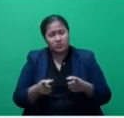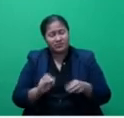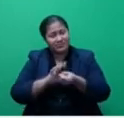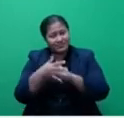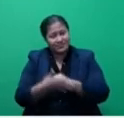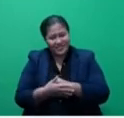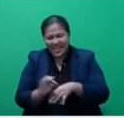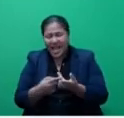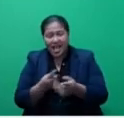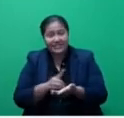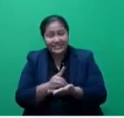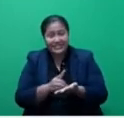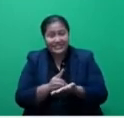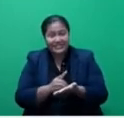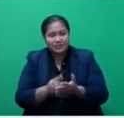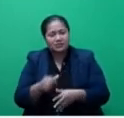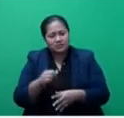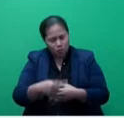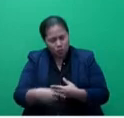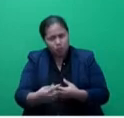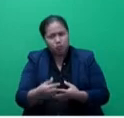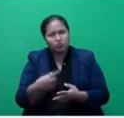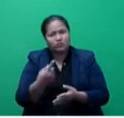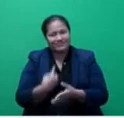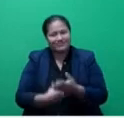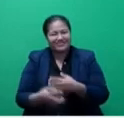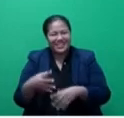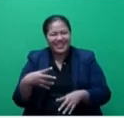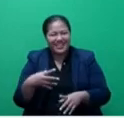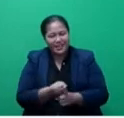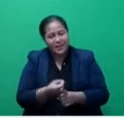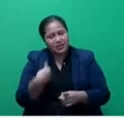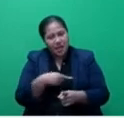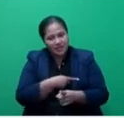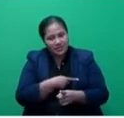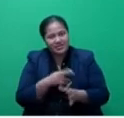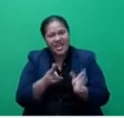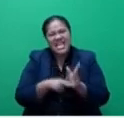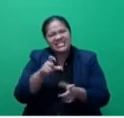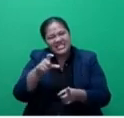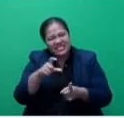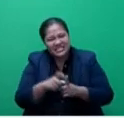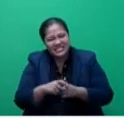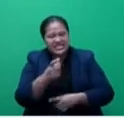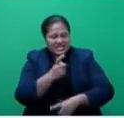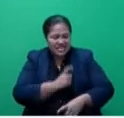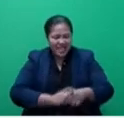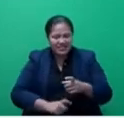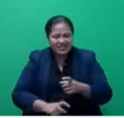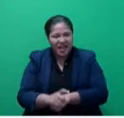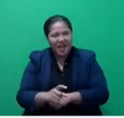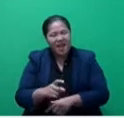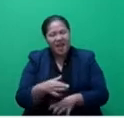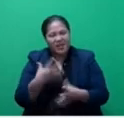other diseases and infections continue to affect us. Non-communicable diseases, infectious diseases, cancer, circulatory and